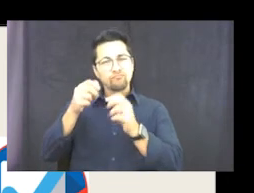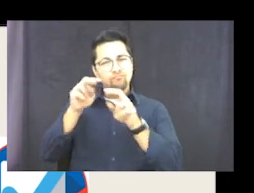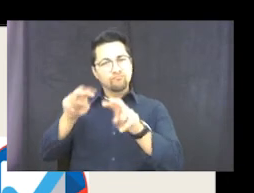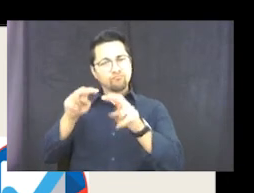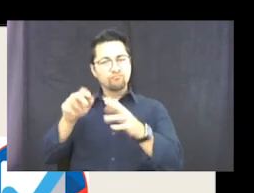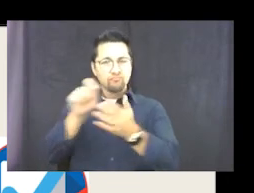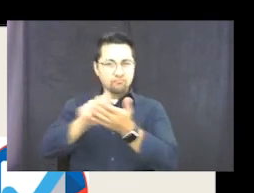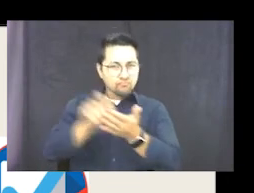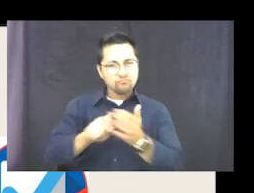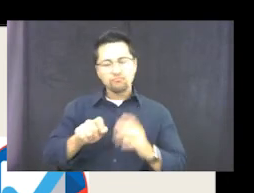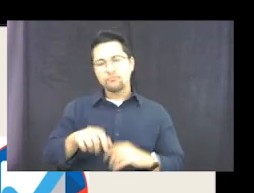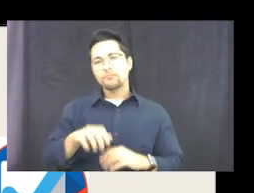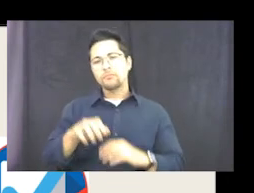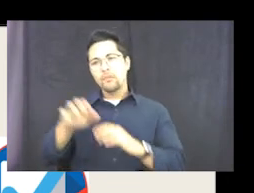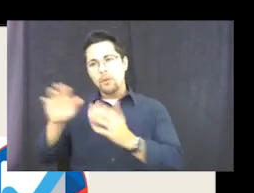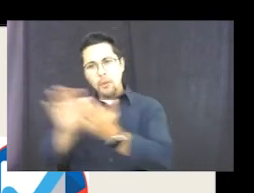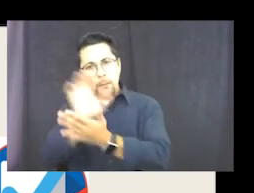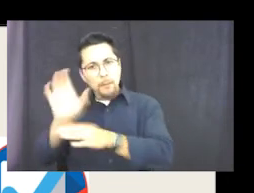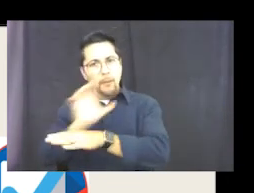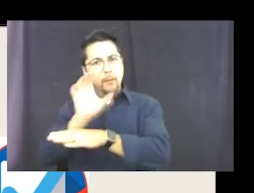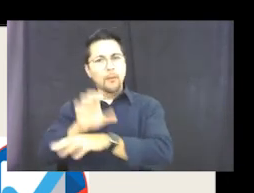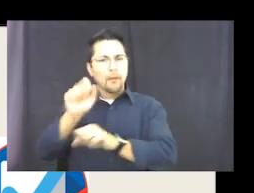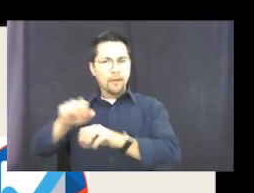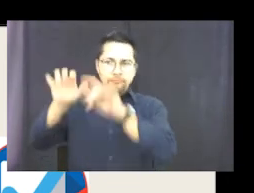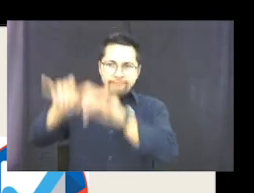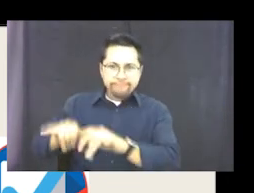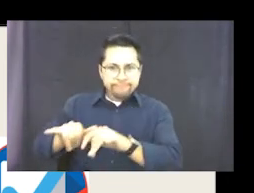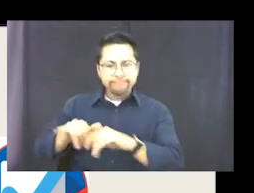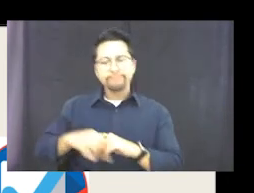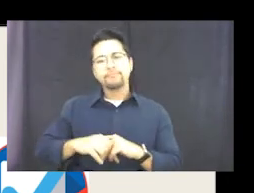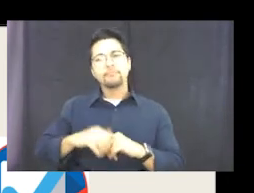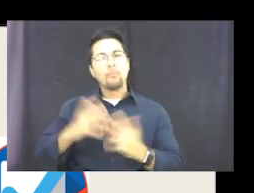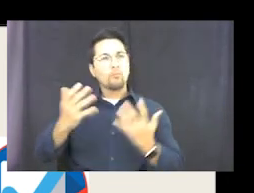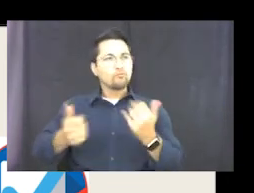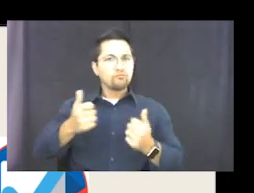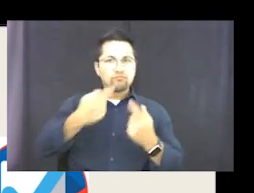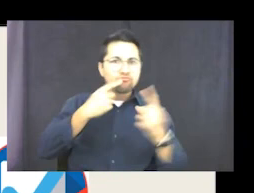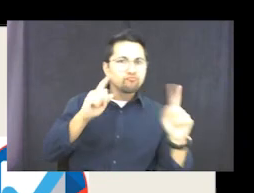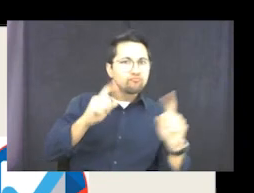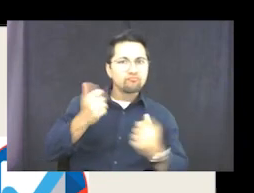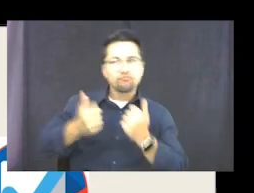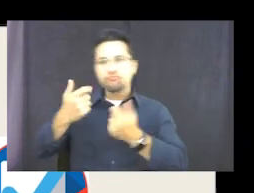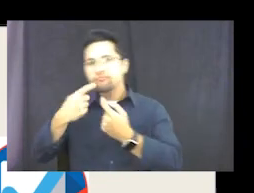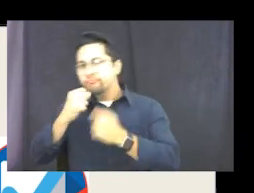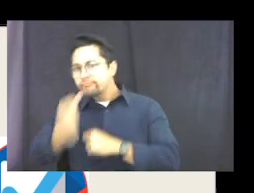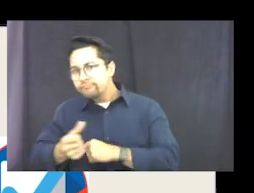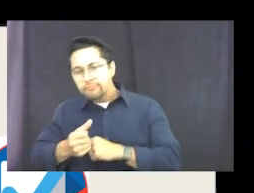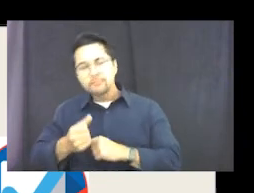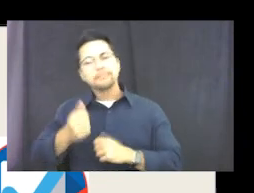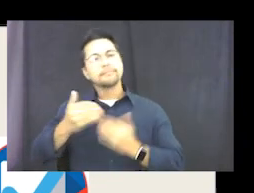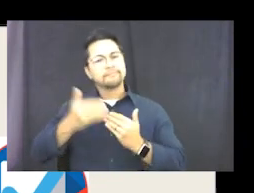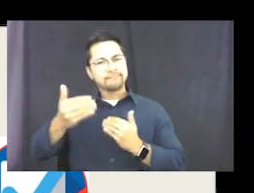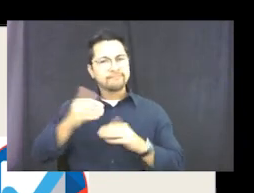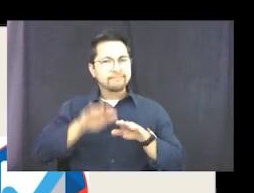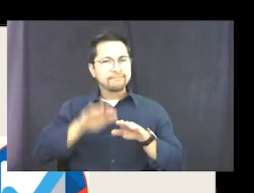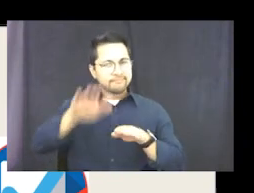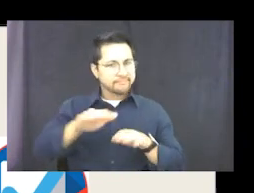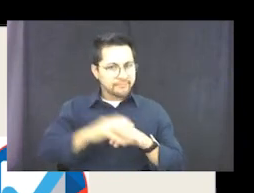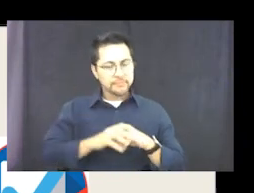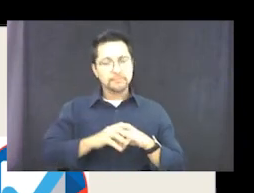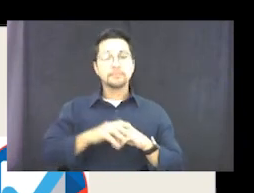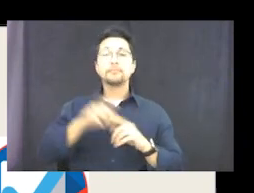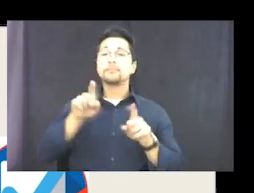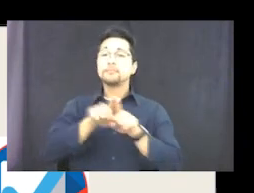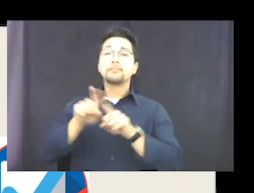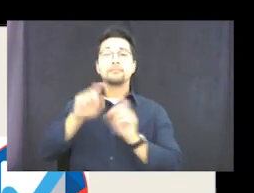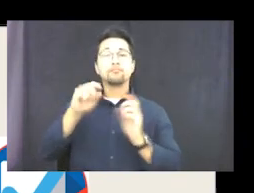notes on your computer, where you can record strategies used for the week, what worked and what didn't, and next steps can be very helpful. You can also